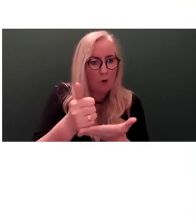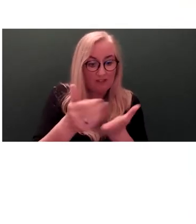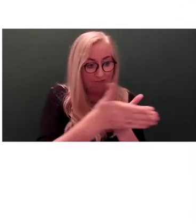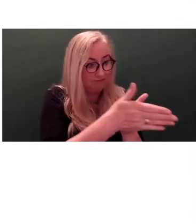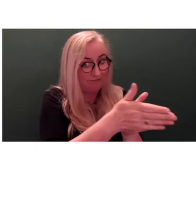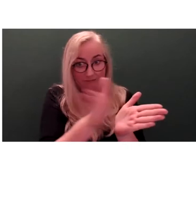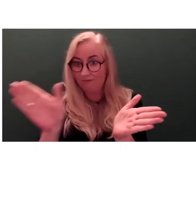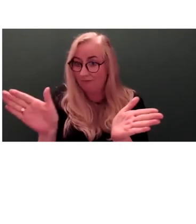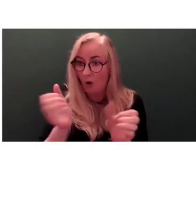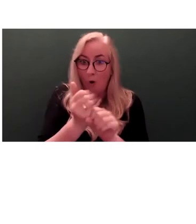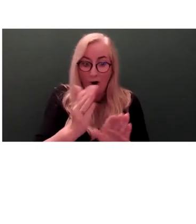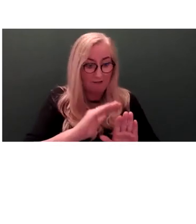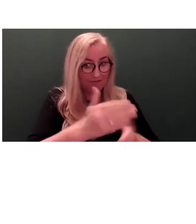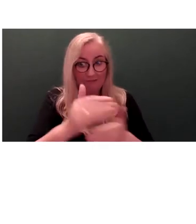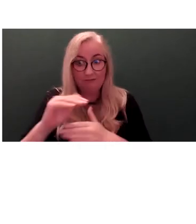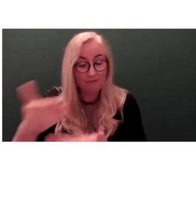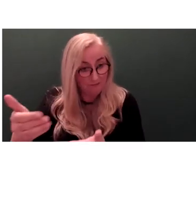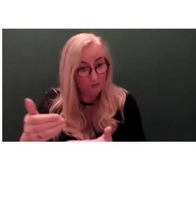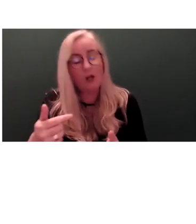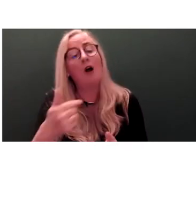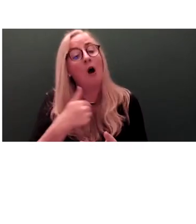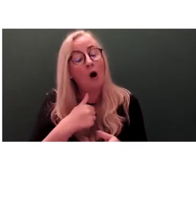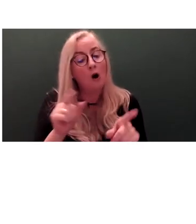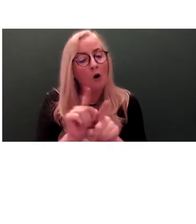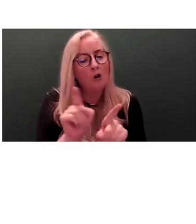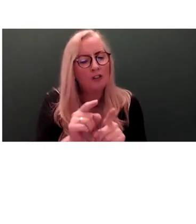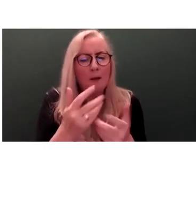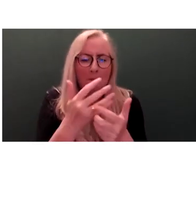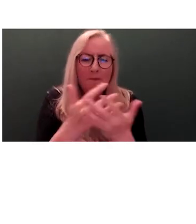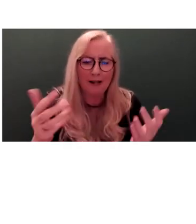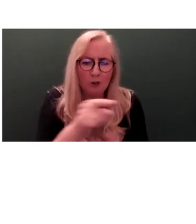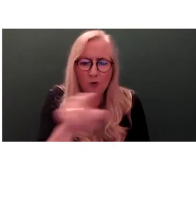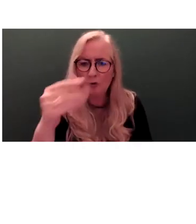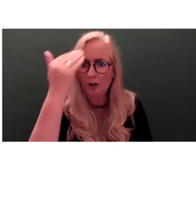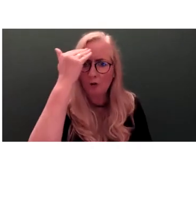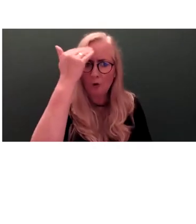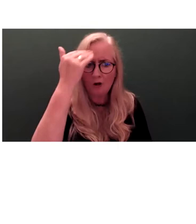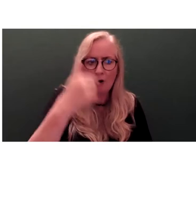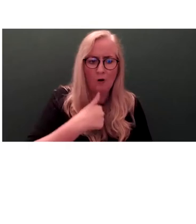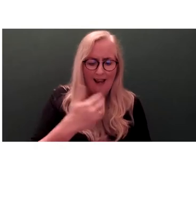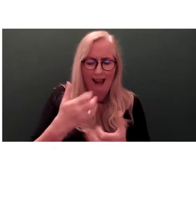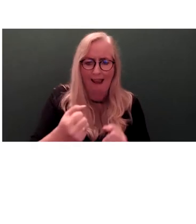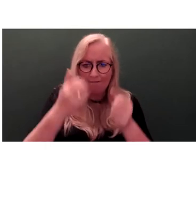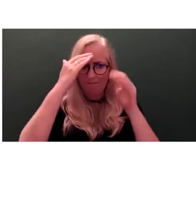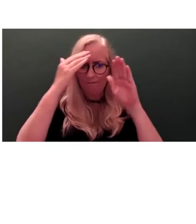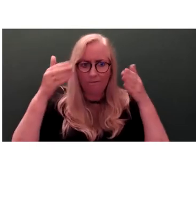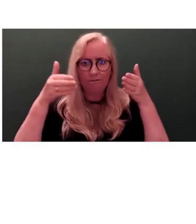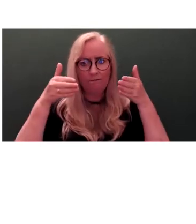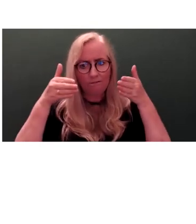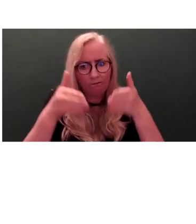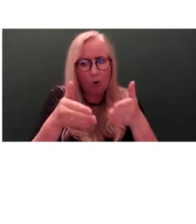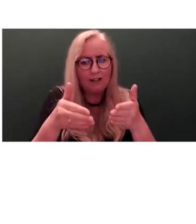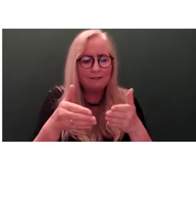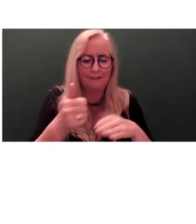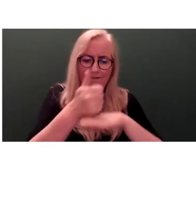of our provision. We do also, as many of you will know, have a kind of focused FET